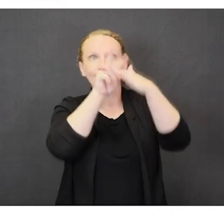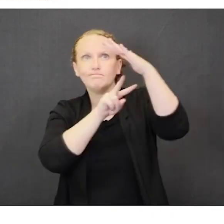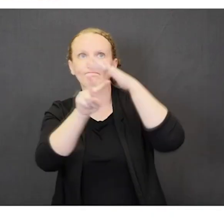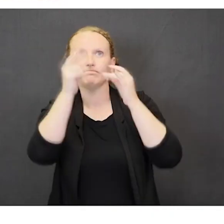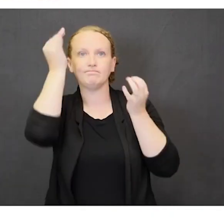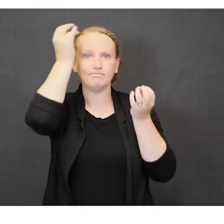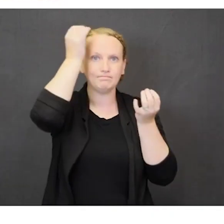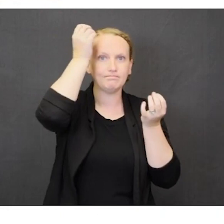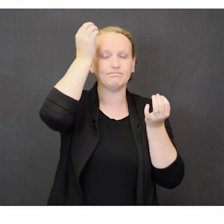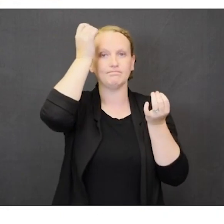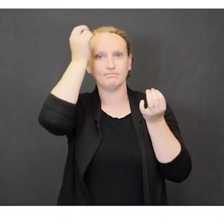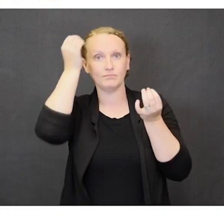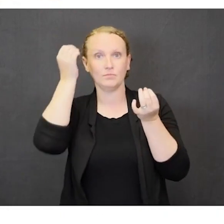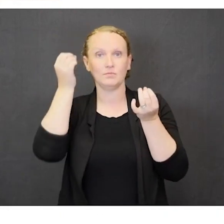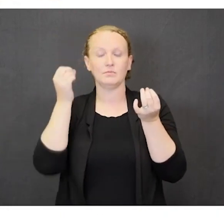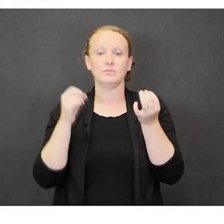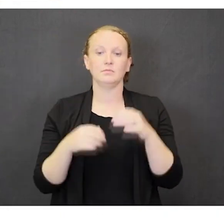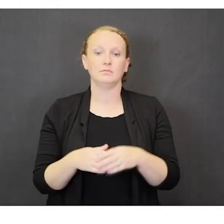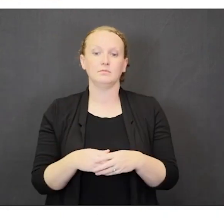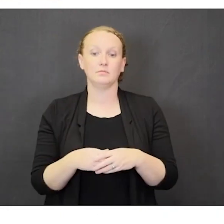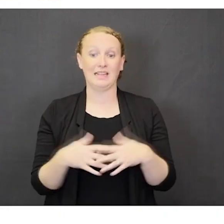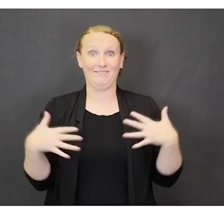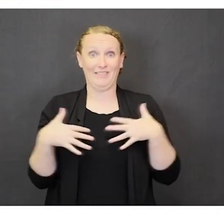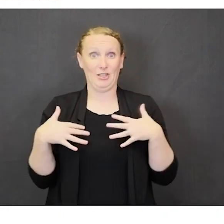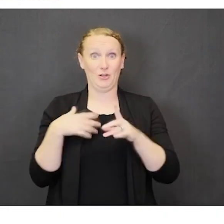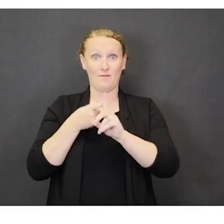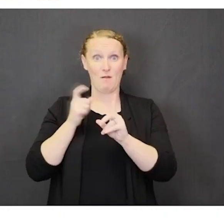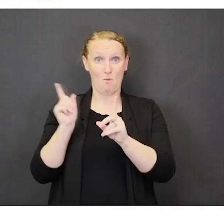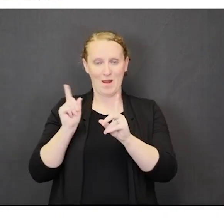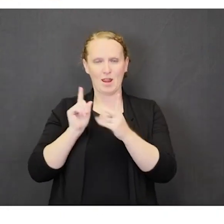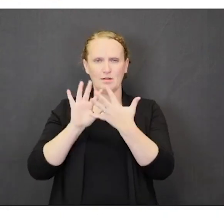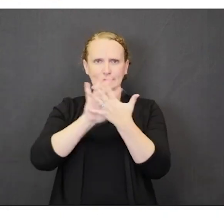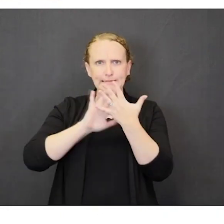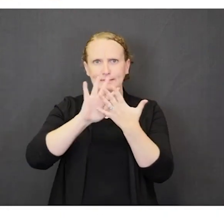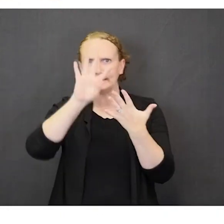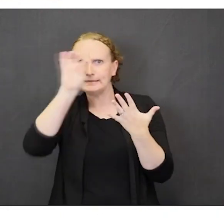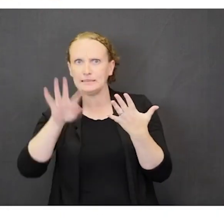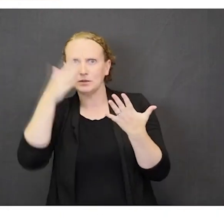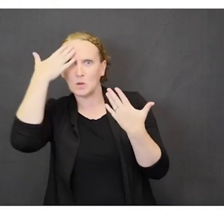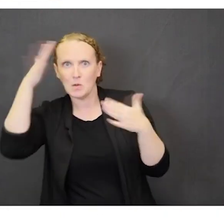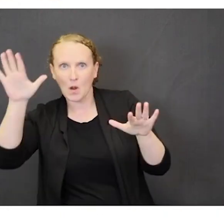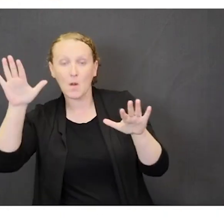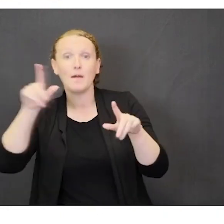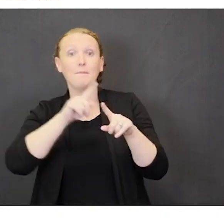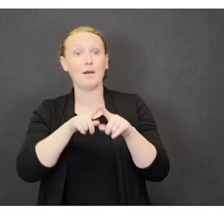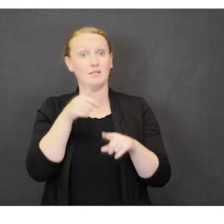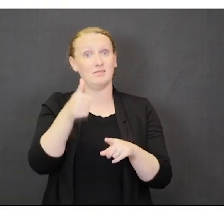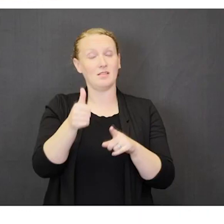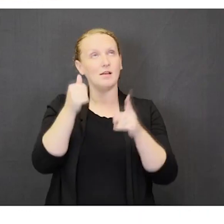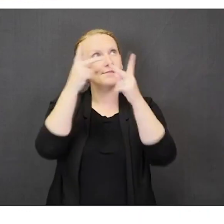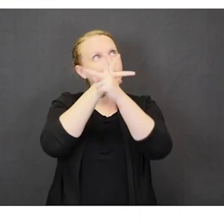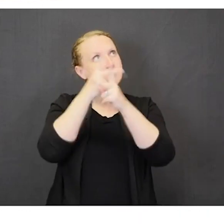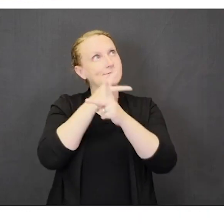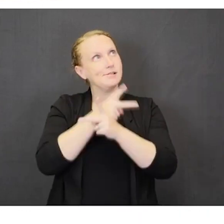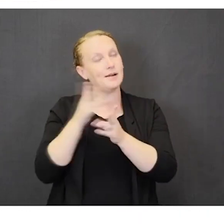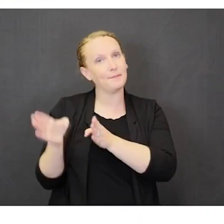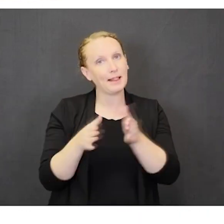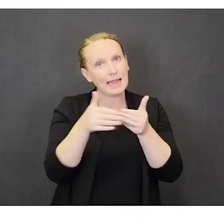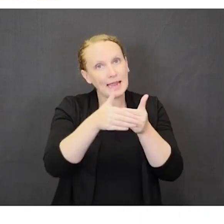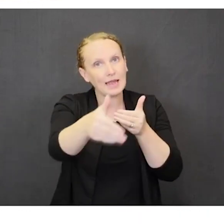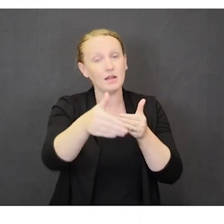been forward thinking about it. So, all right, you get sick. So where are you going to quarantine? What is that going to look like with your